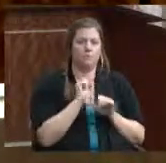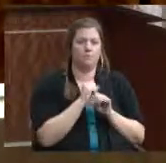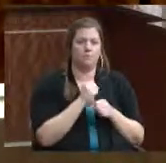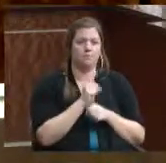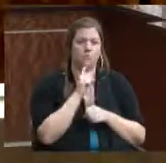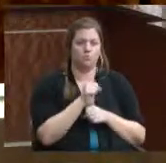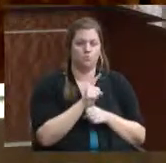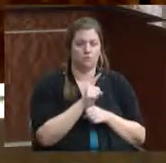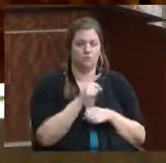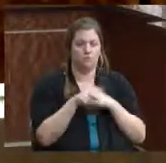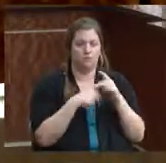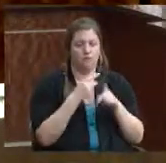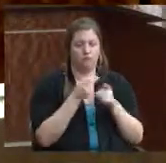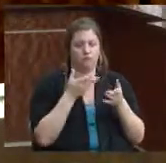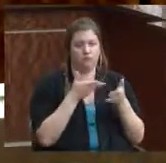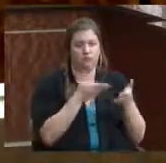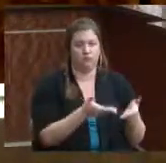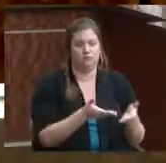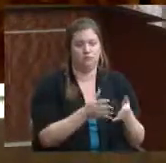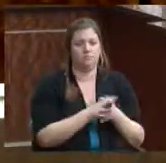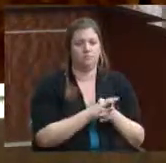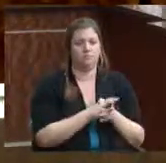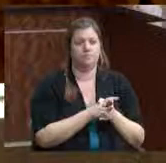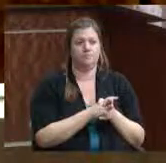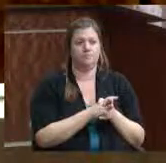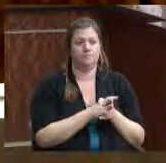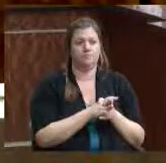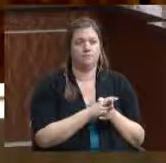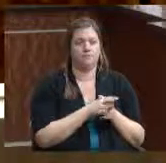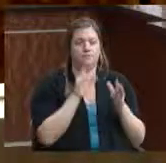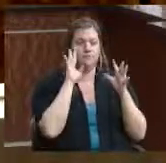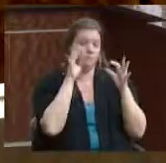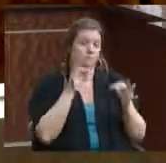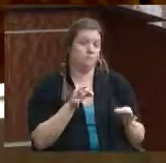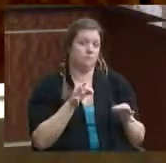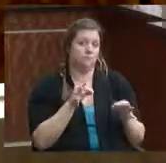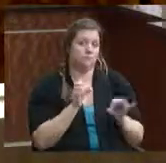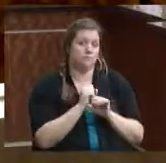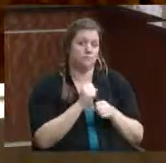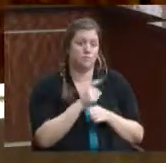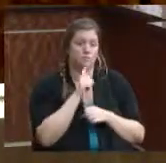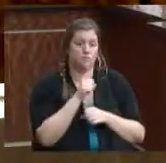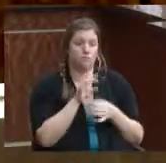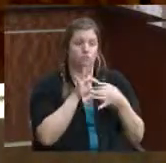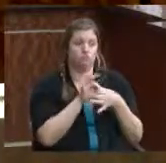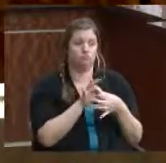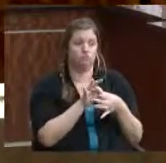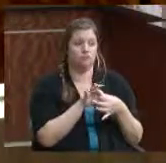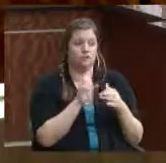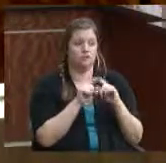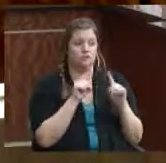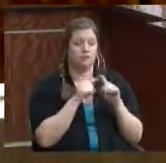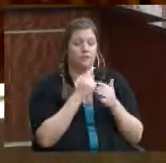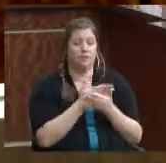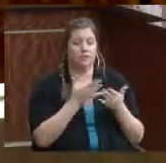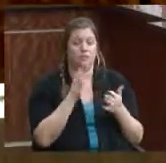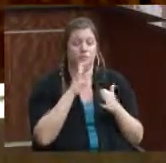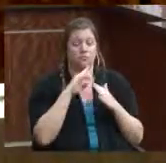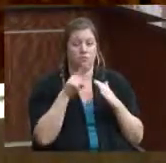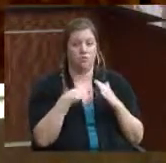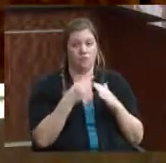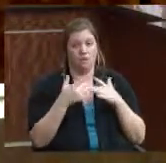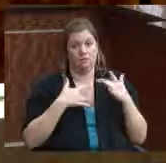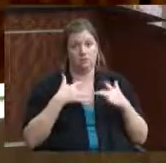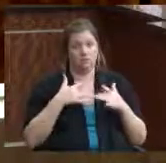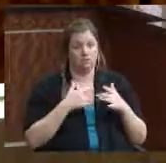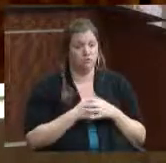those kinds of recommendations and determinations regarding some of the things that you're certainly